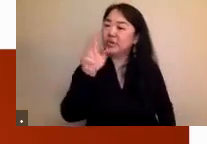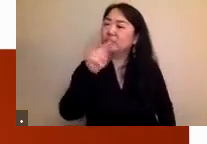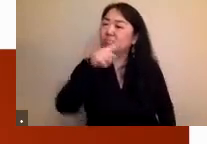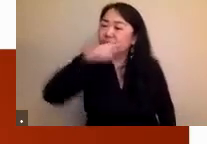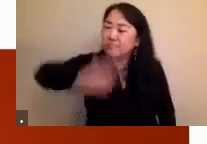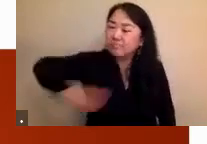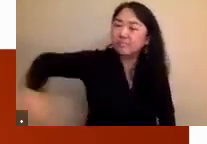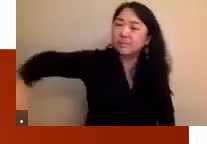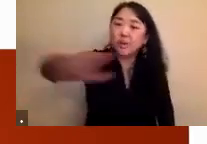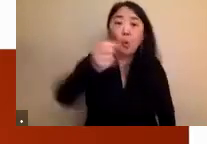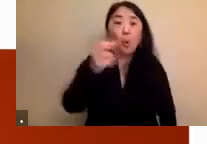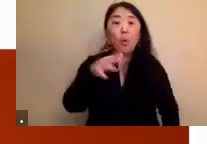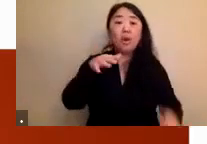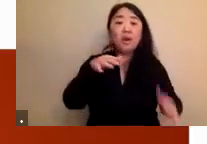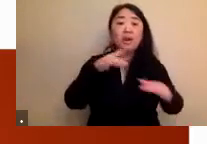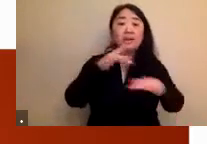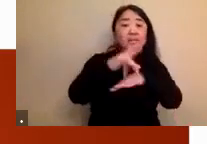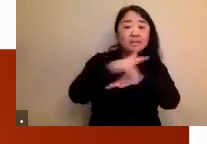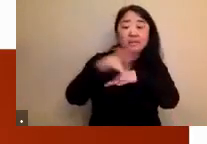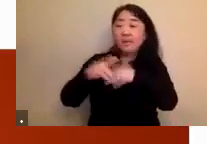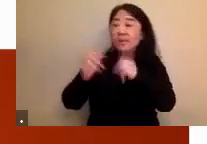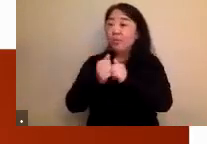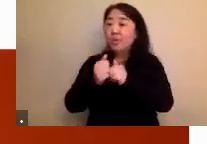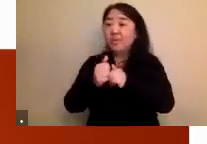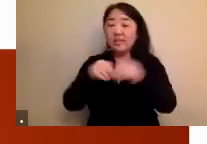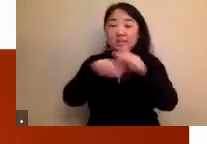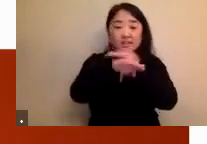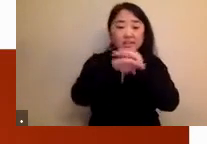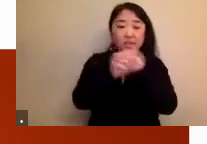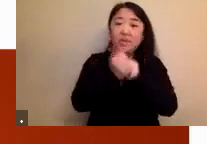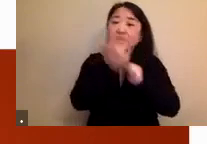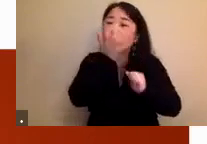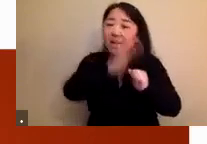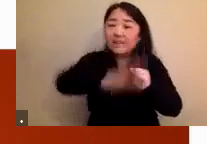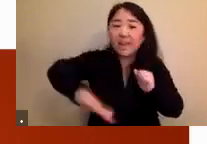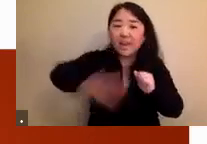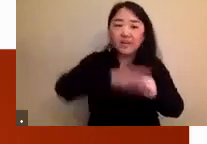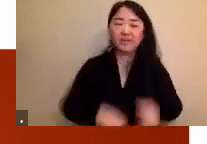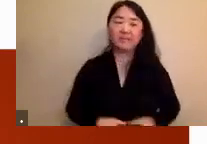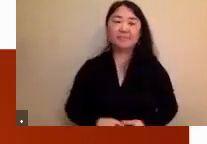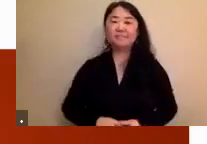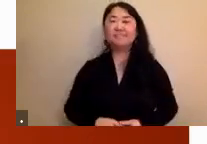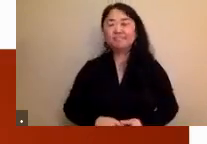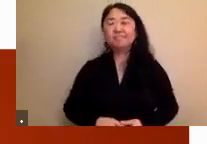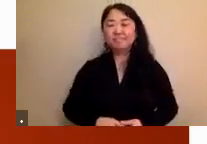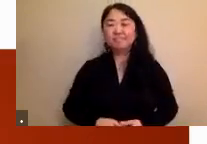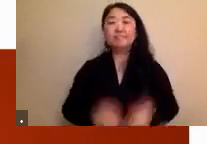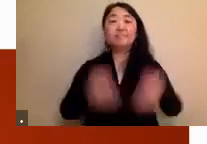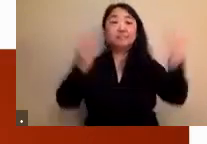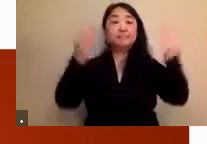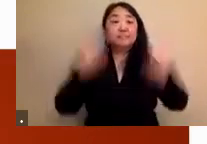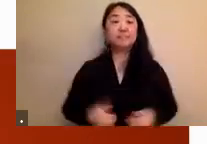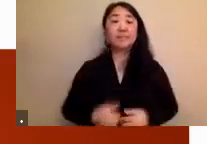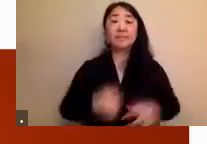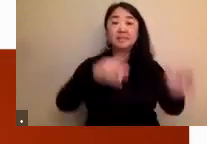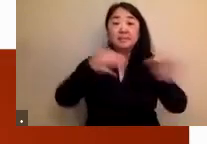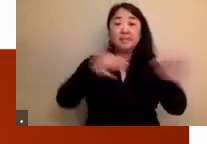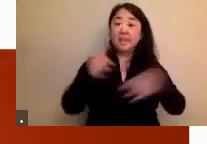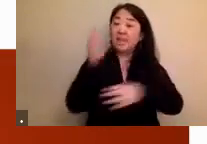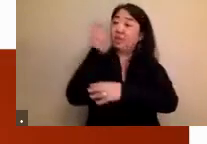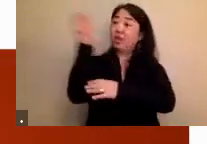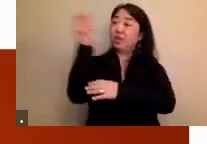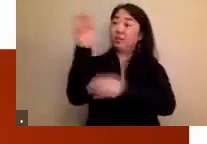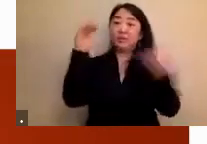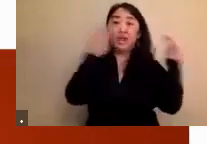it. So defining transportation equity. So transportation equity now is at